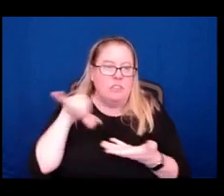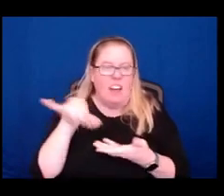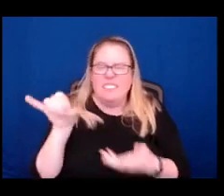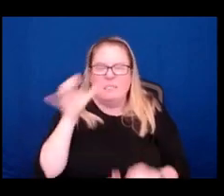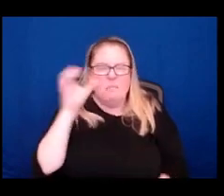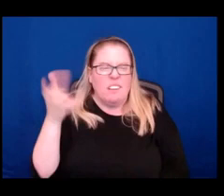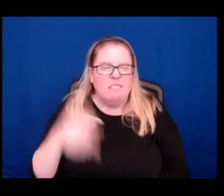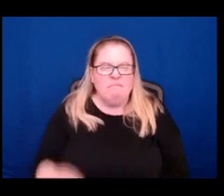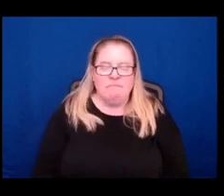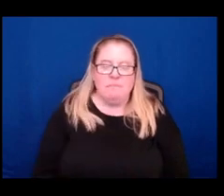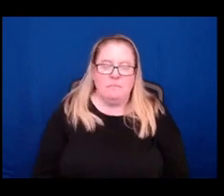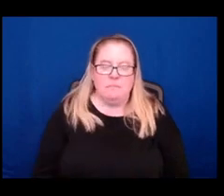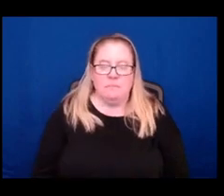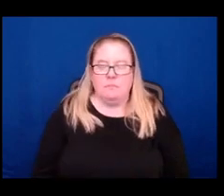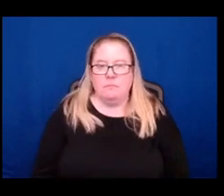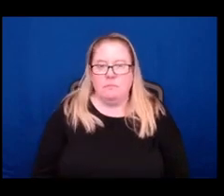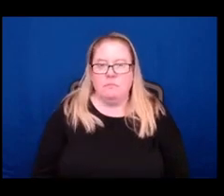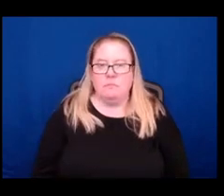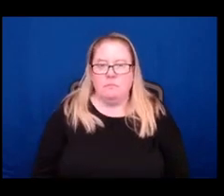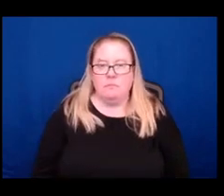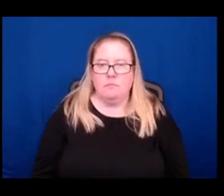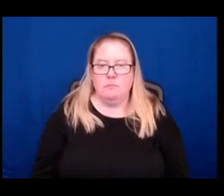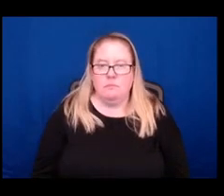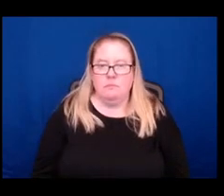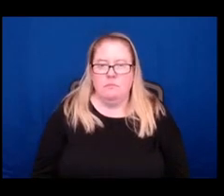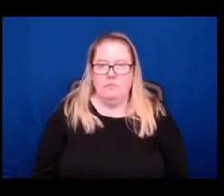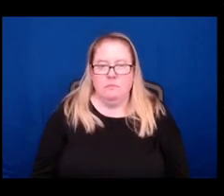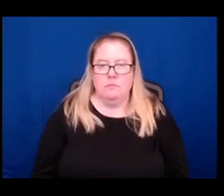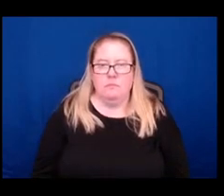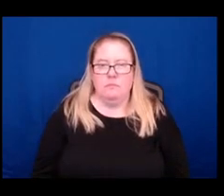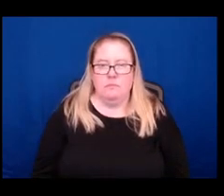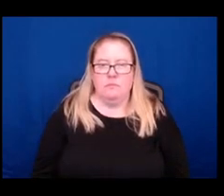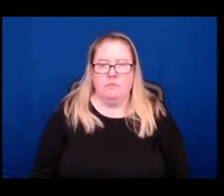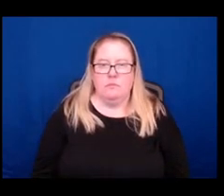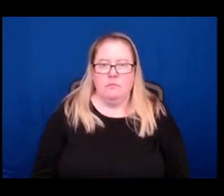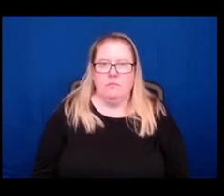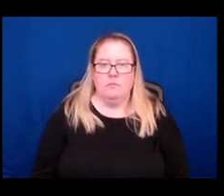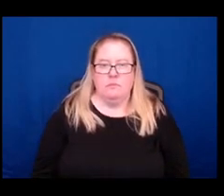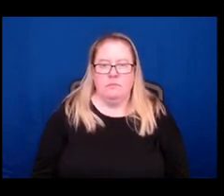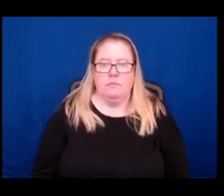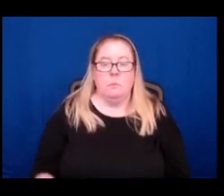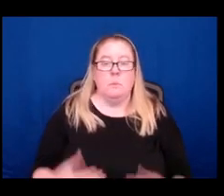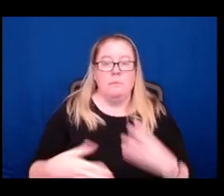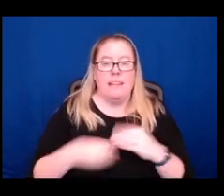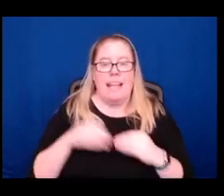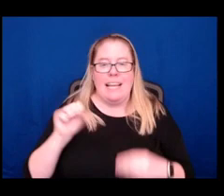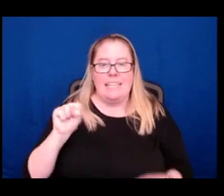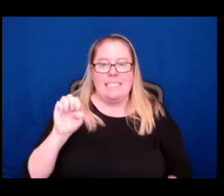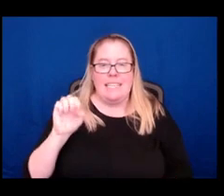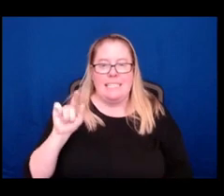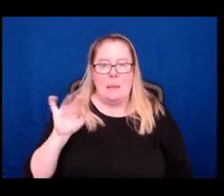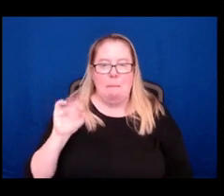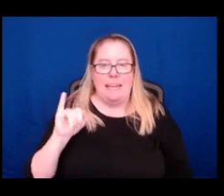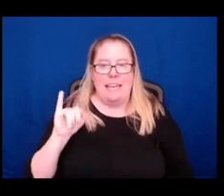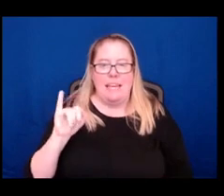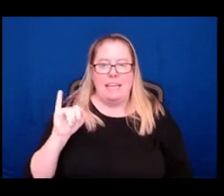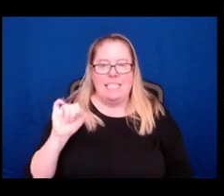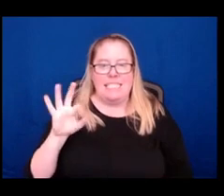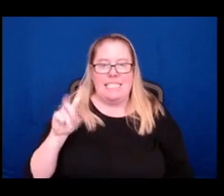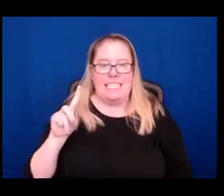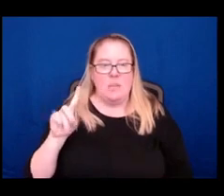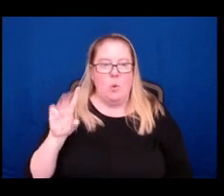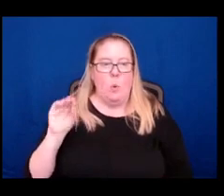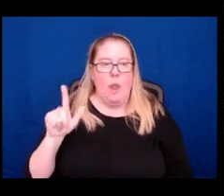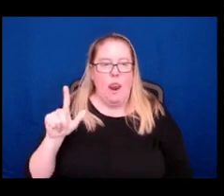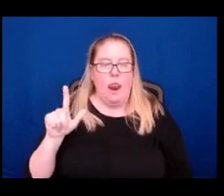sauce. Just going to sprinkle that on the dish. We're going to throw in a little bit of sesame seed oil. Just a little. We don't want it to